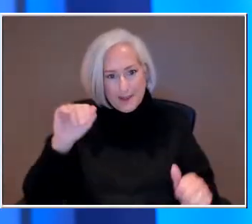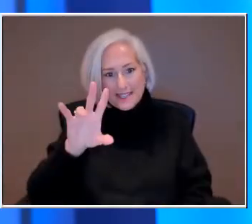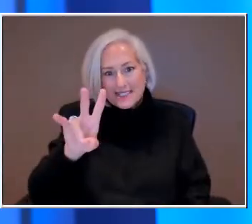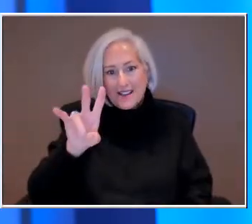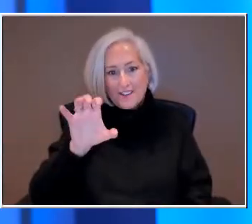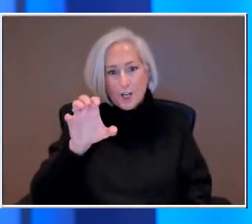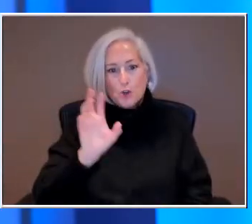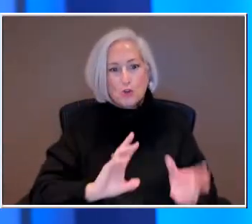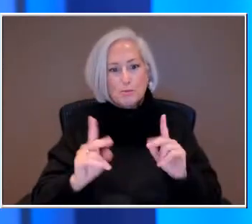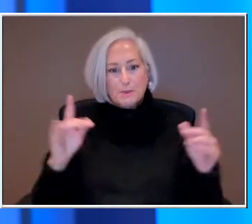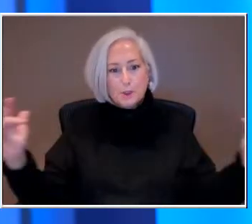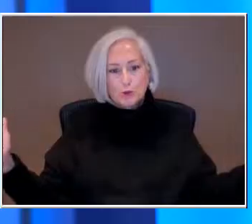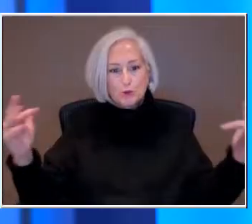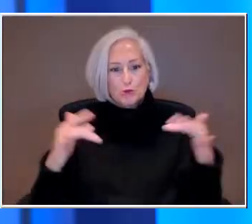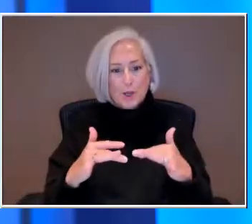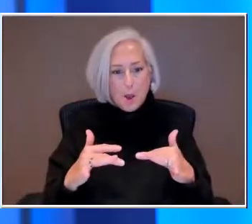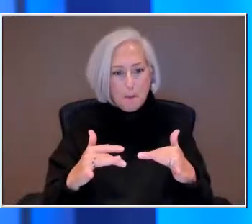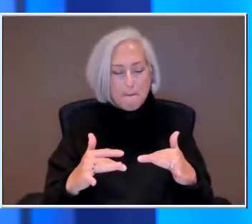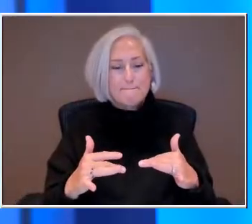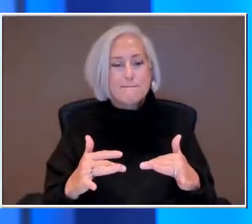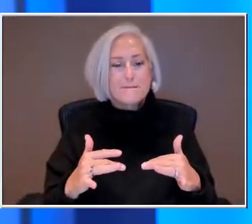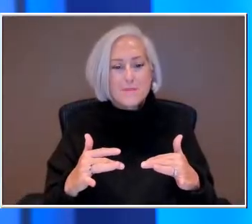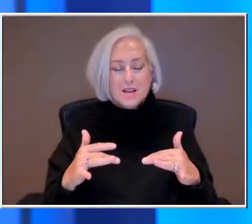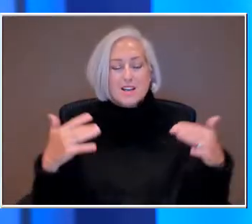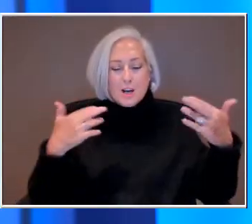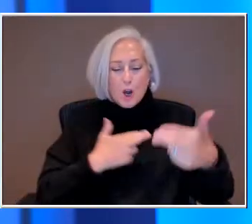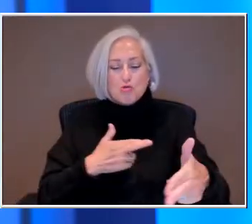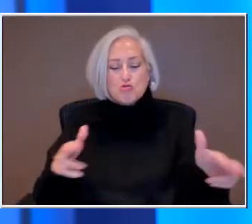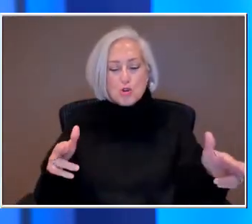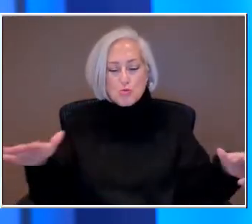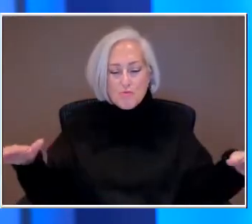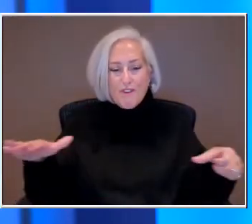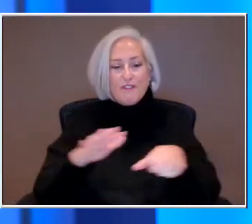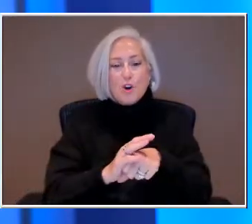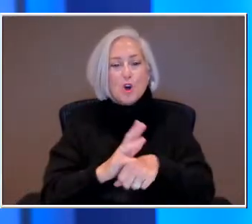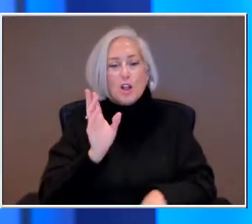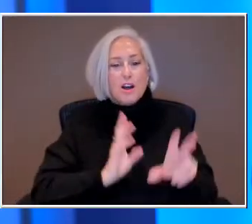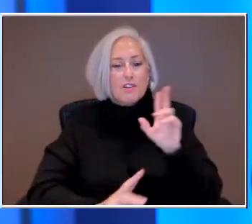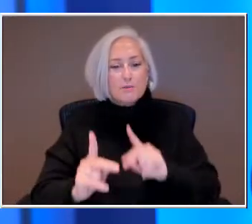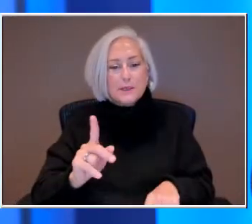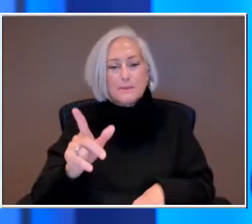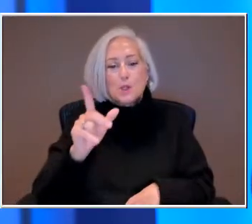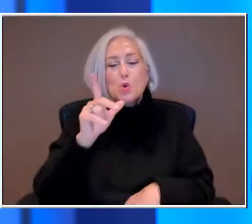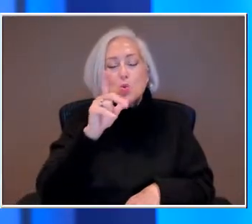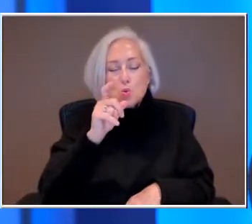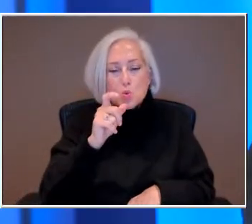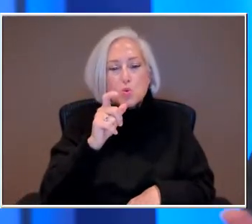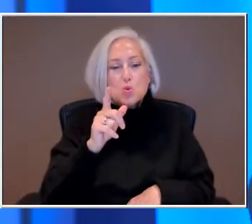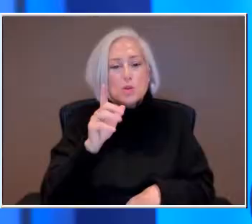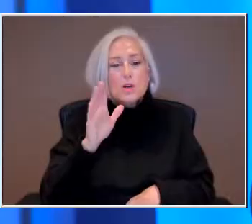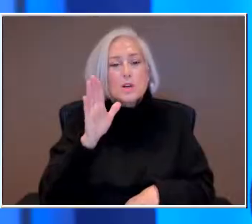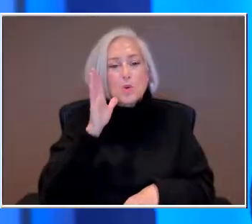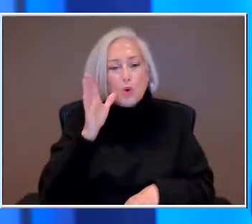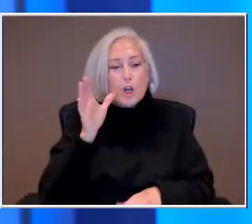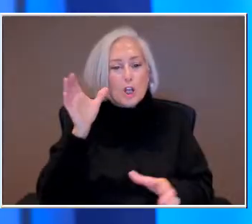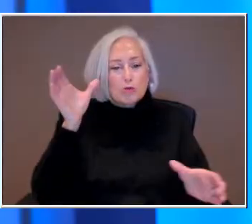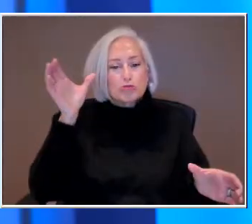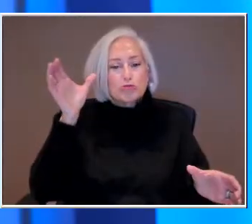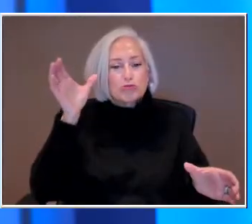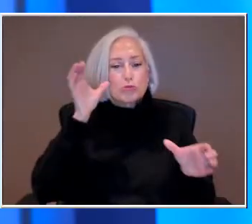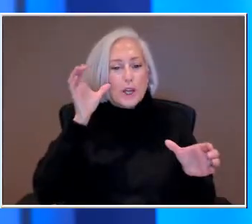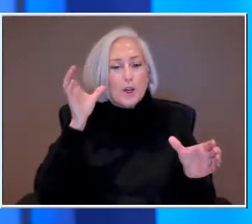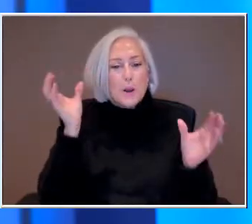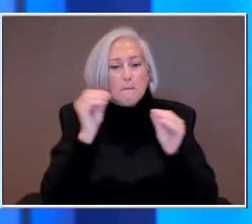year, a whole room full of people who are going to hear more of an awareness